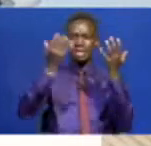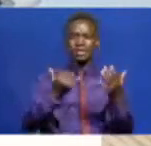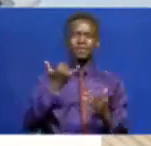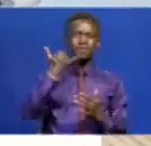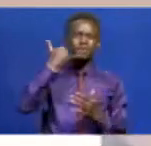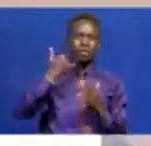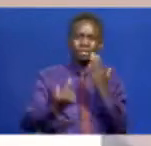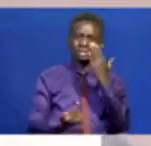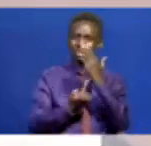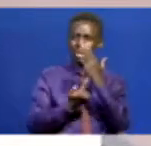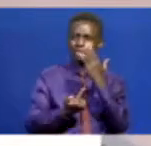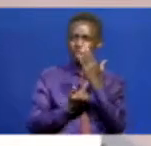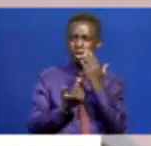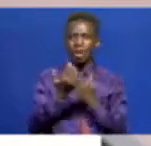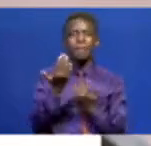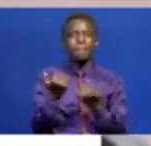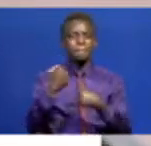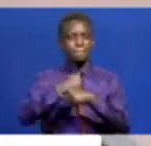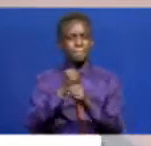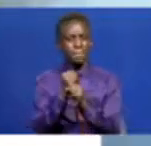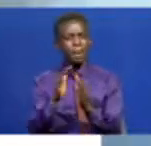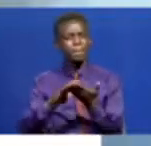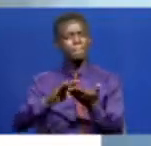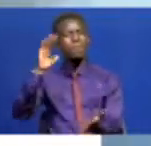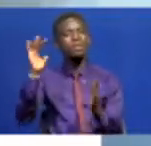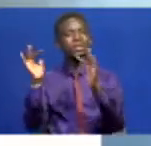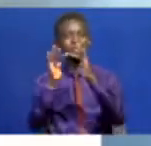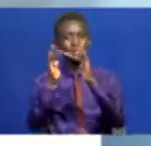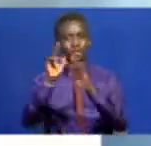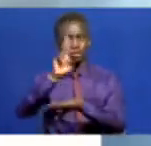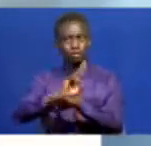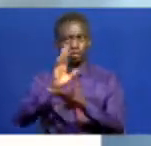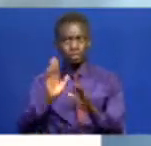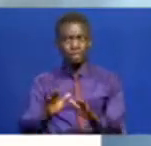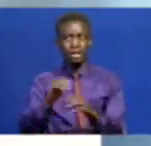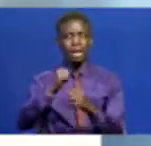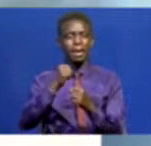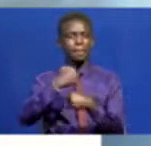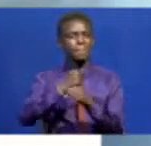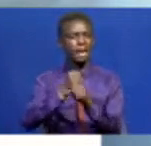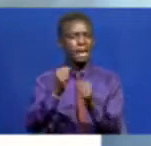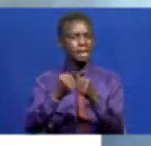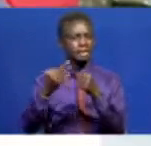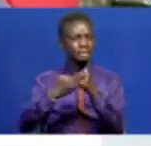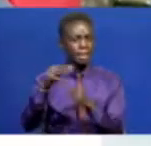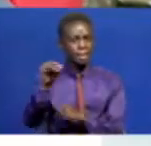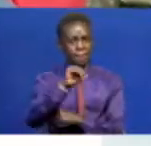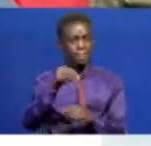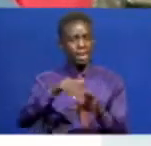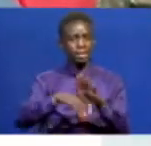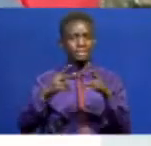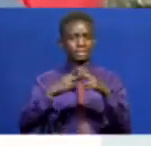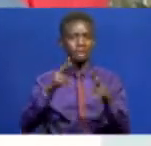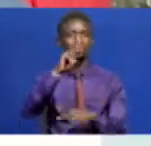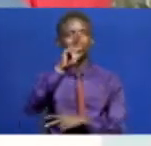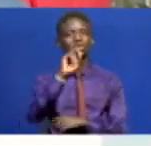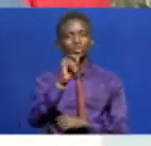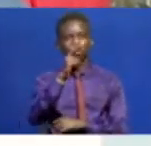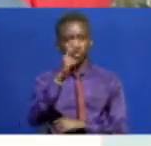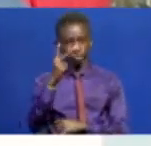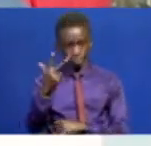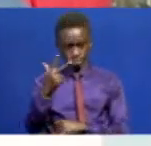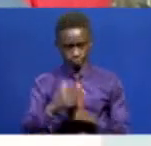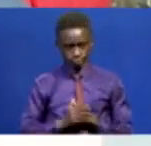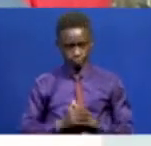rising numbers of internet users, which stood at 18 million as at the beginning of 2023. In the not